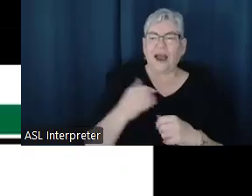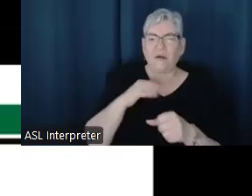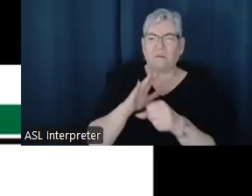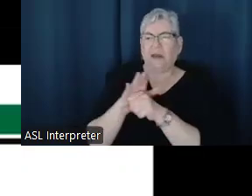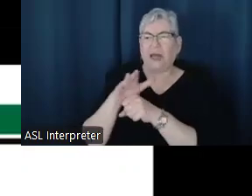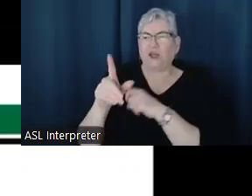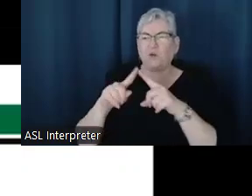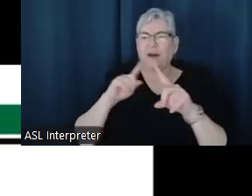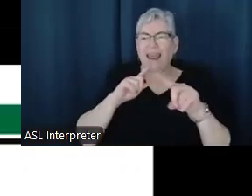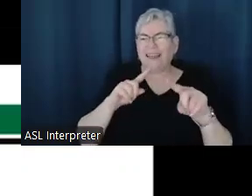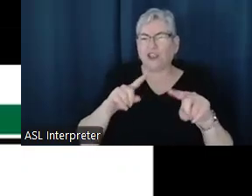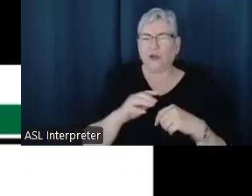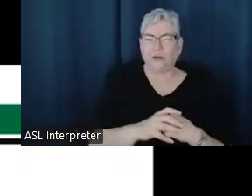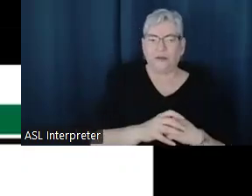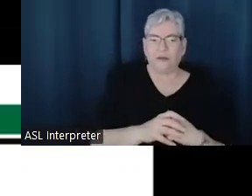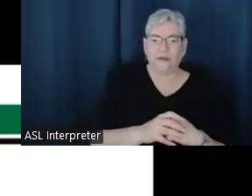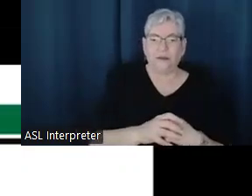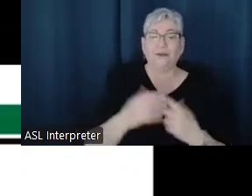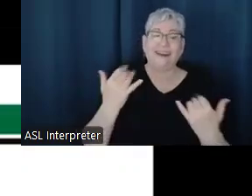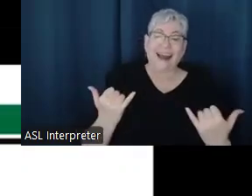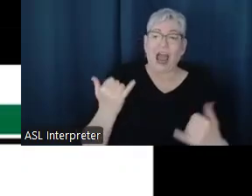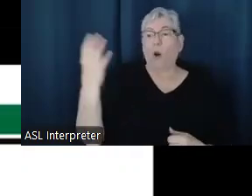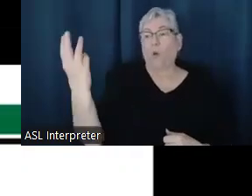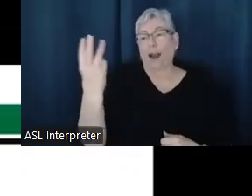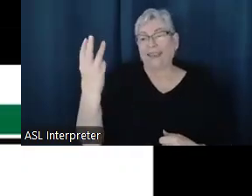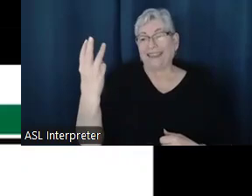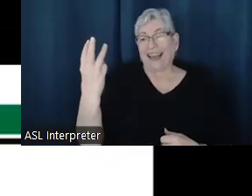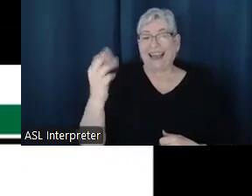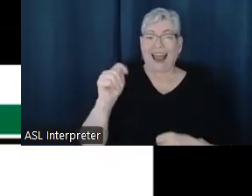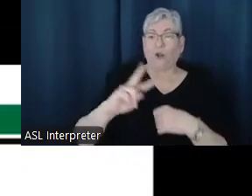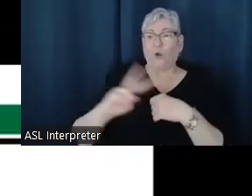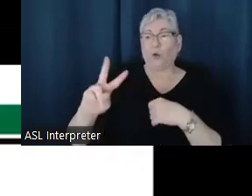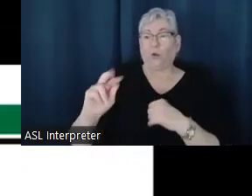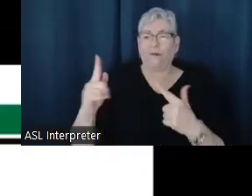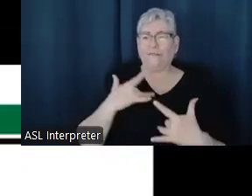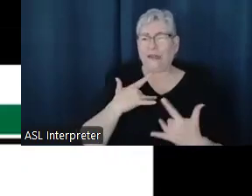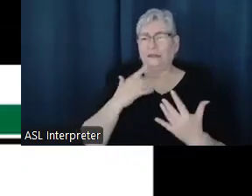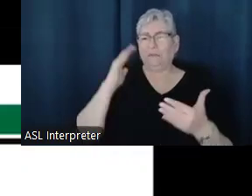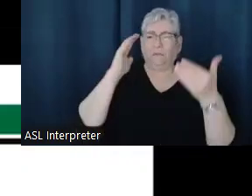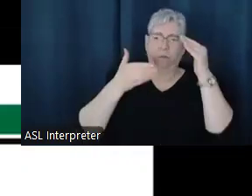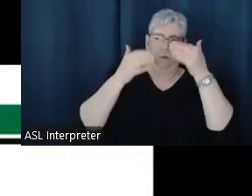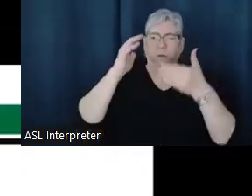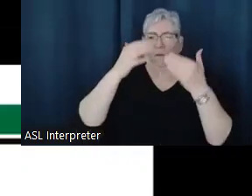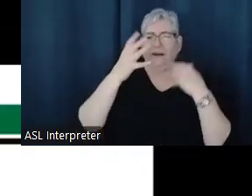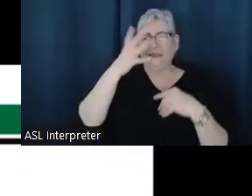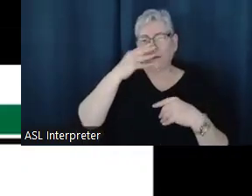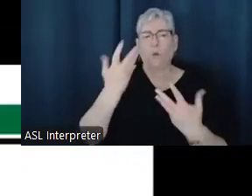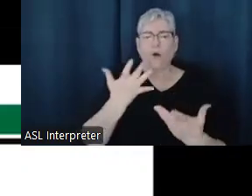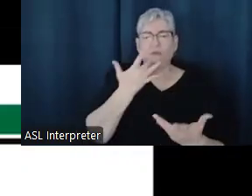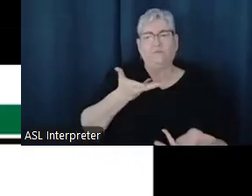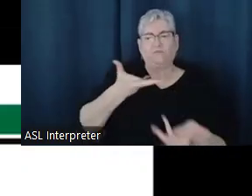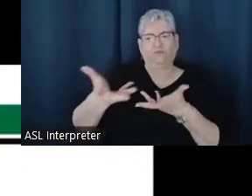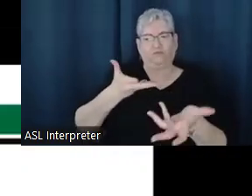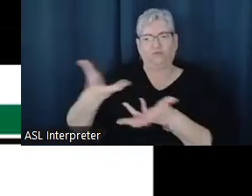And I feel like it's Wednesday and it's 2 o'clock and we're all a little sleepy this week, but we really do want to try to interact with you guys.